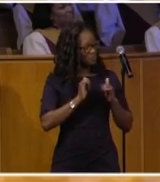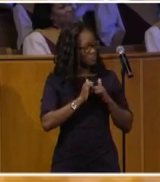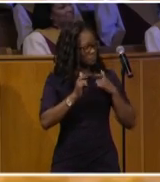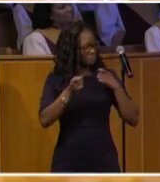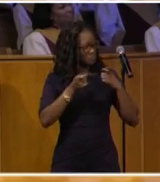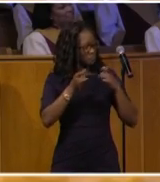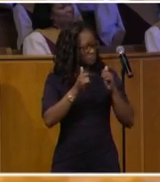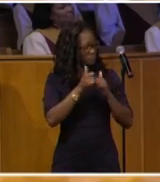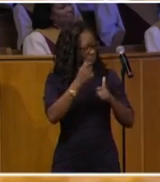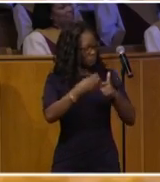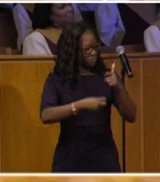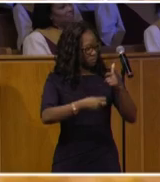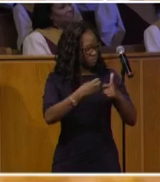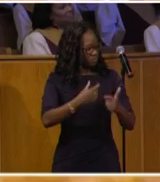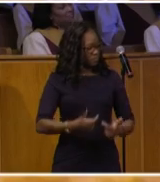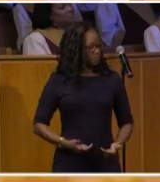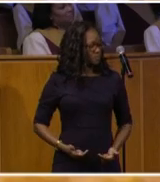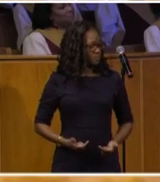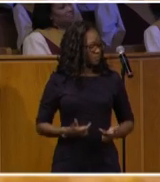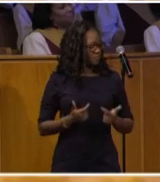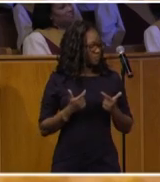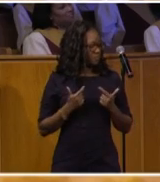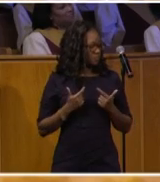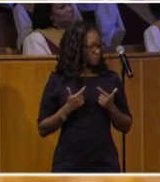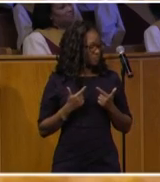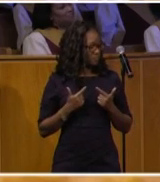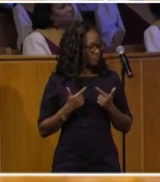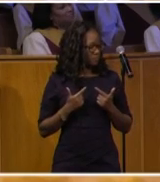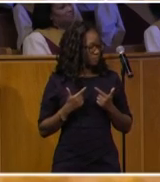dealing with the problems of life.